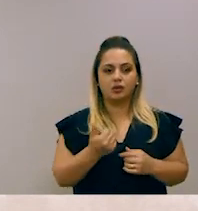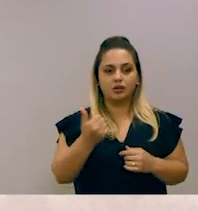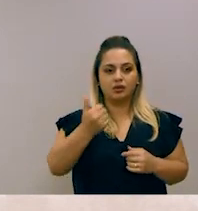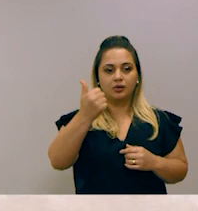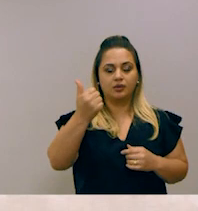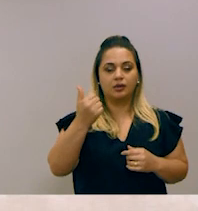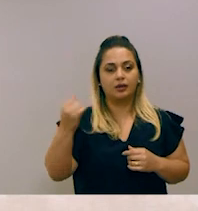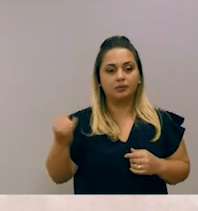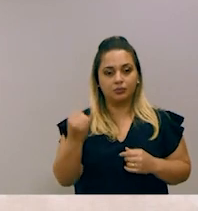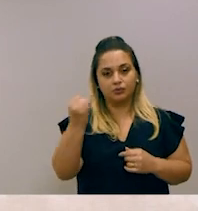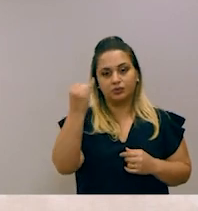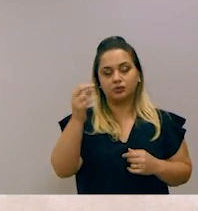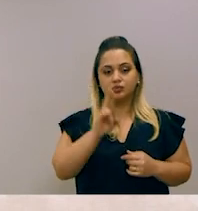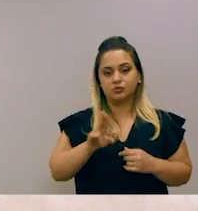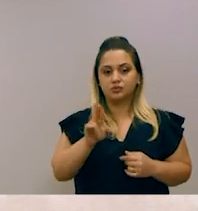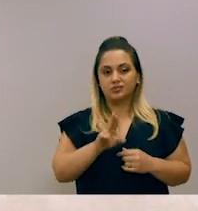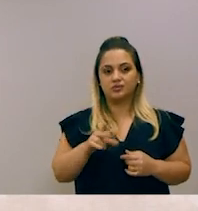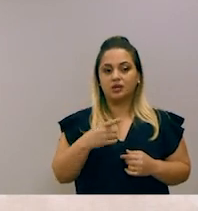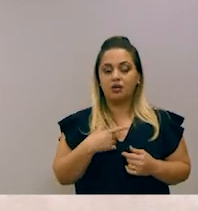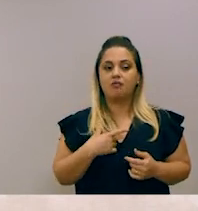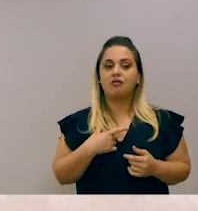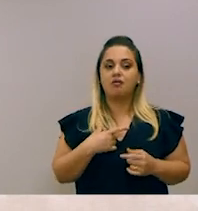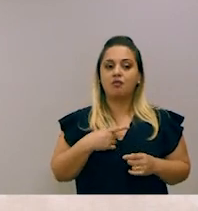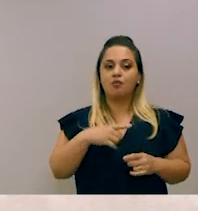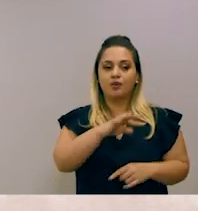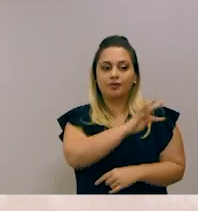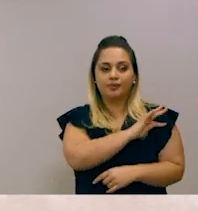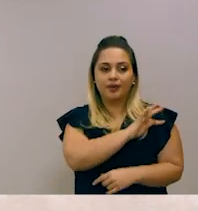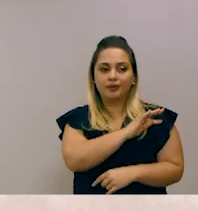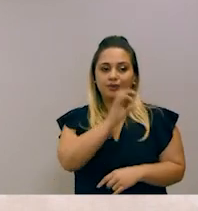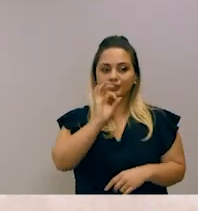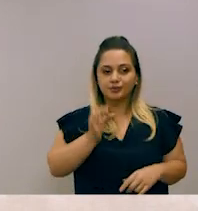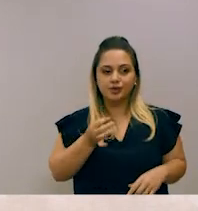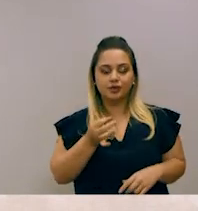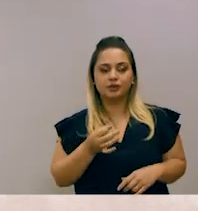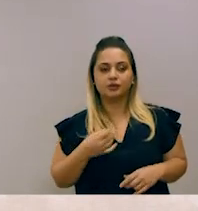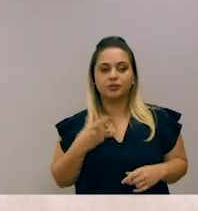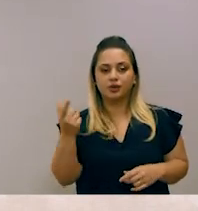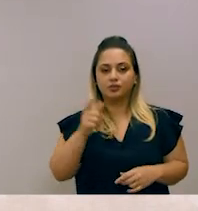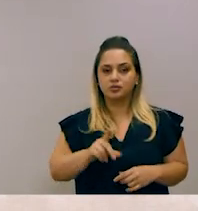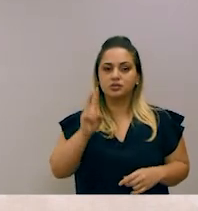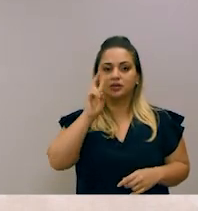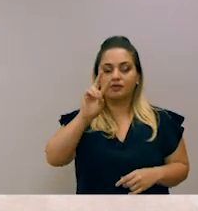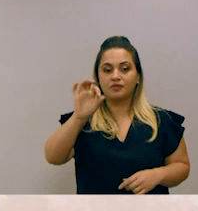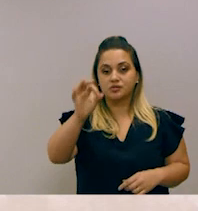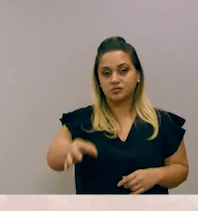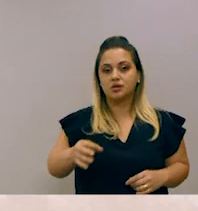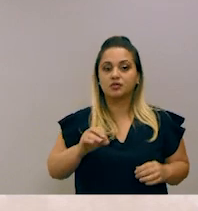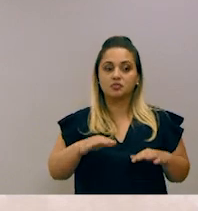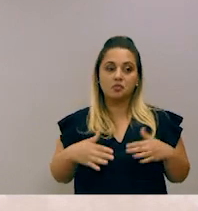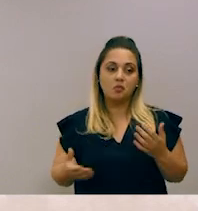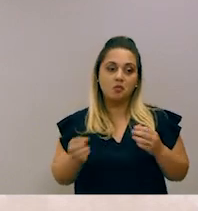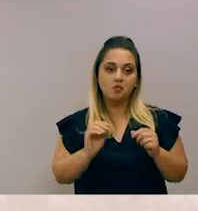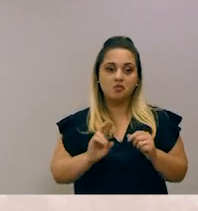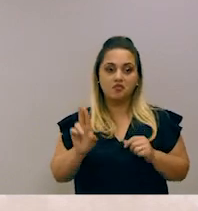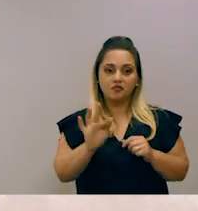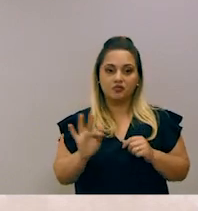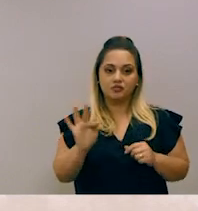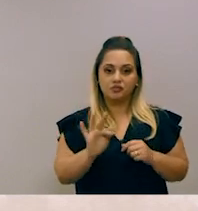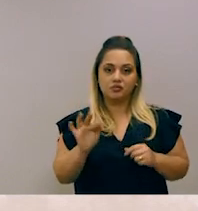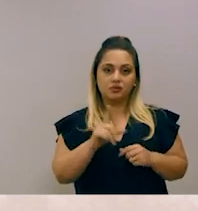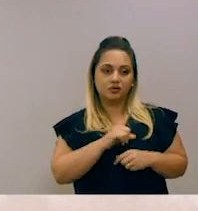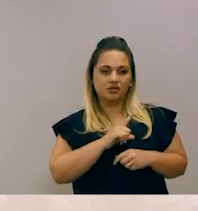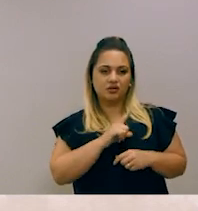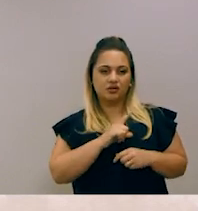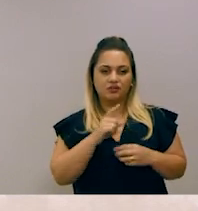important to use a metric that was robust to the unbalancing of the data set. Here again,